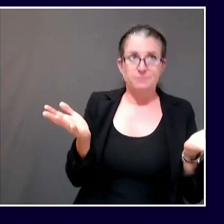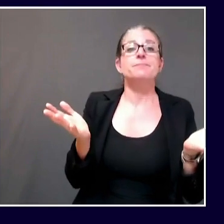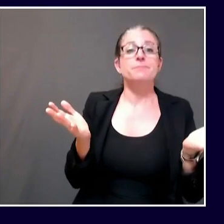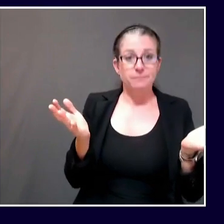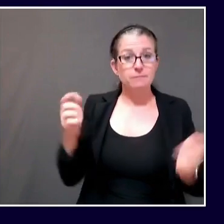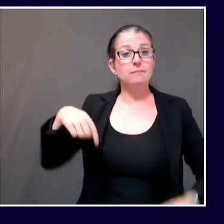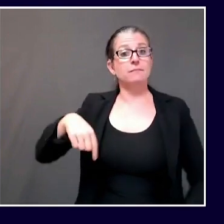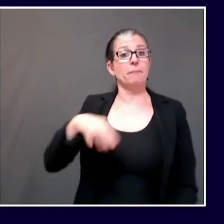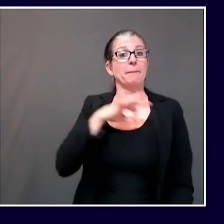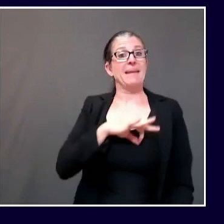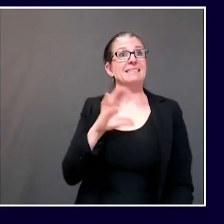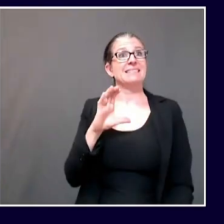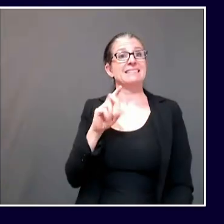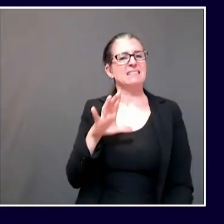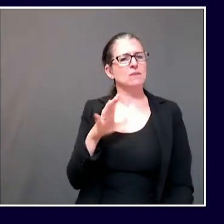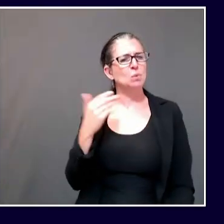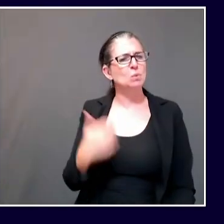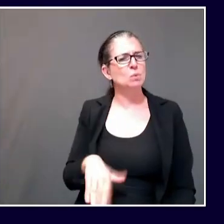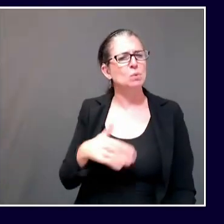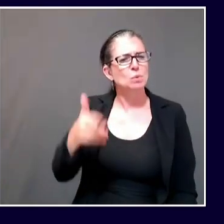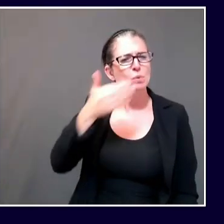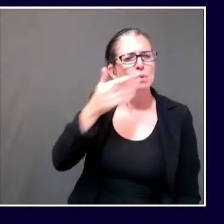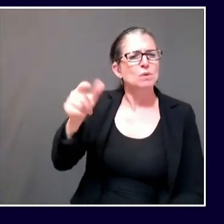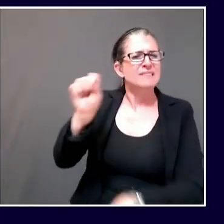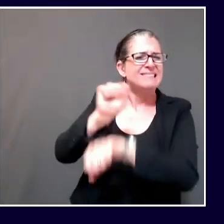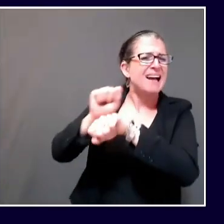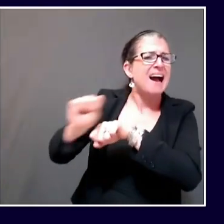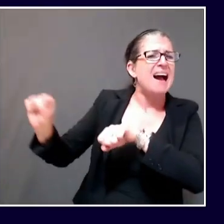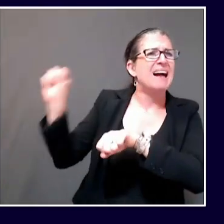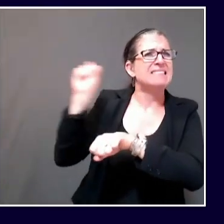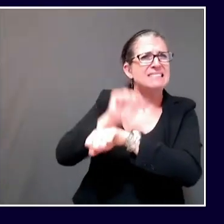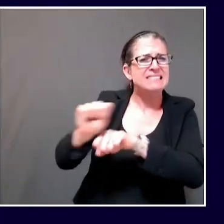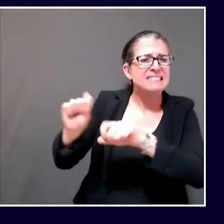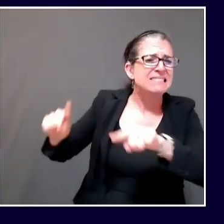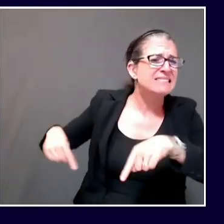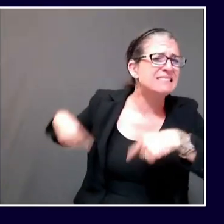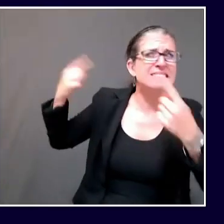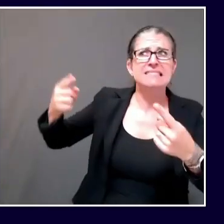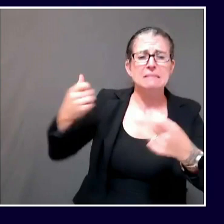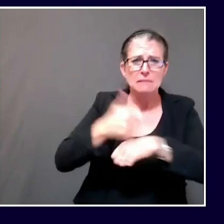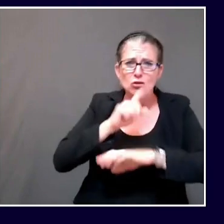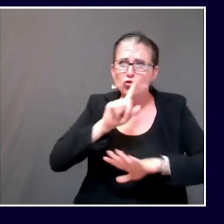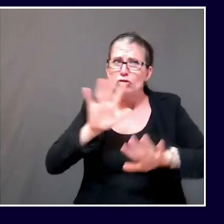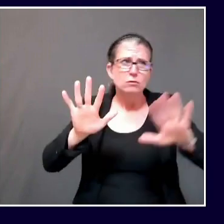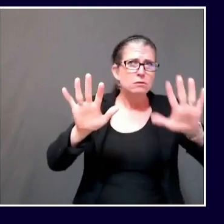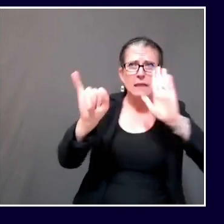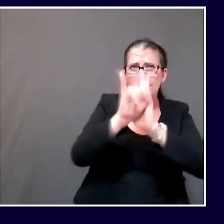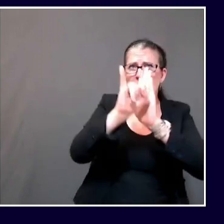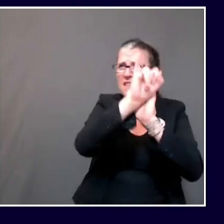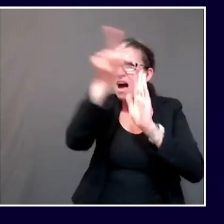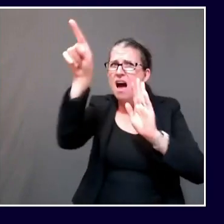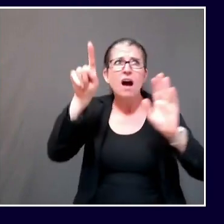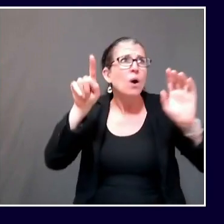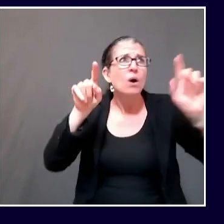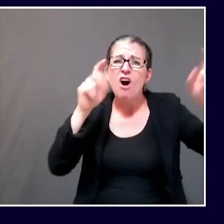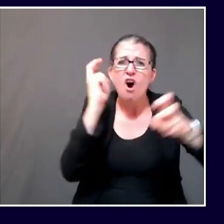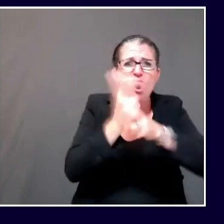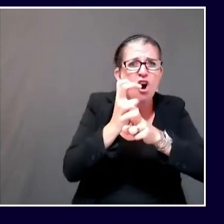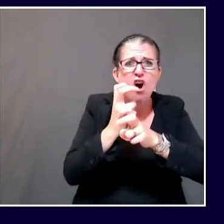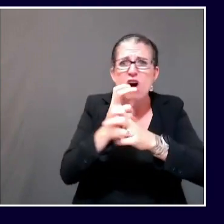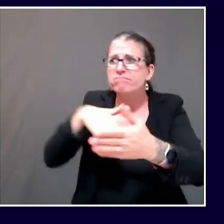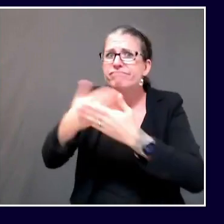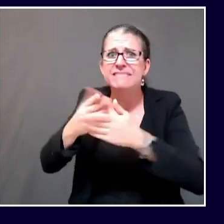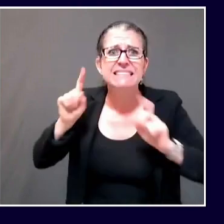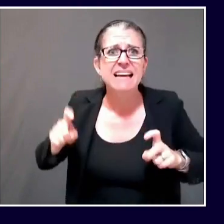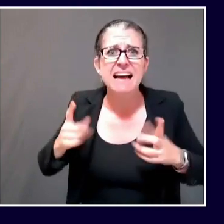to reliable and timely COVID-19 testing results. The mobile lab is critical to expanding Maine's testing capacity and